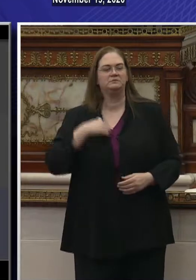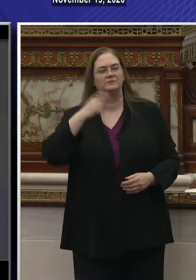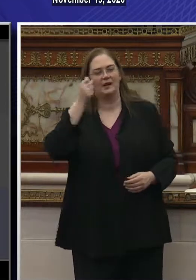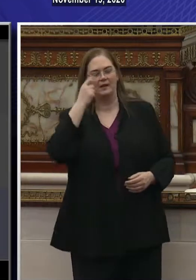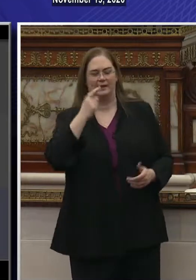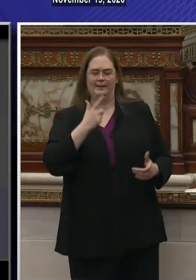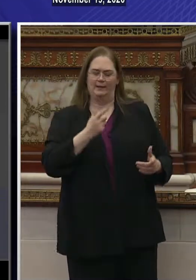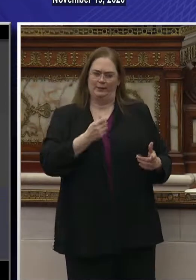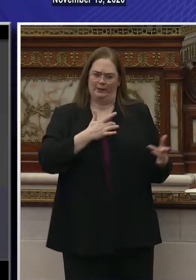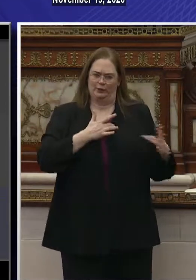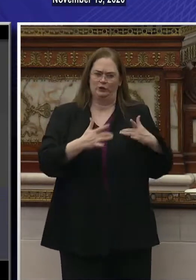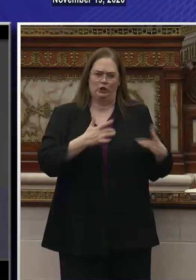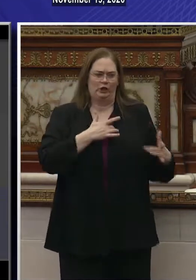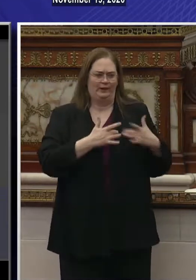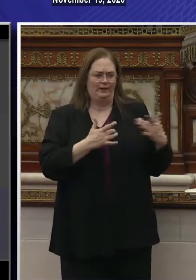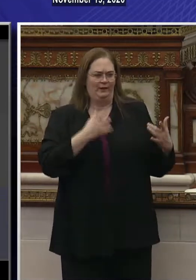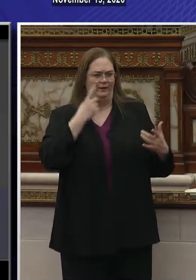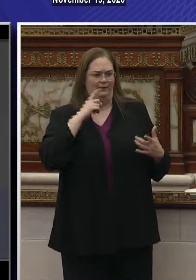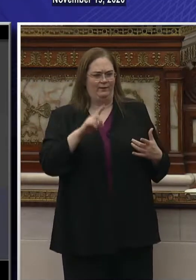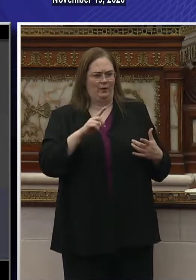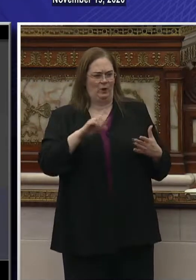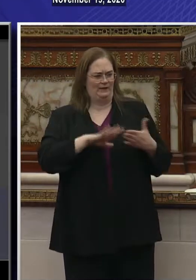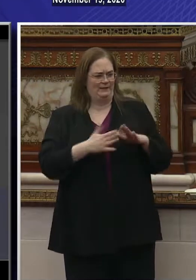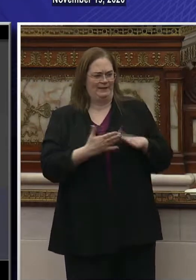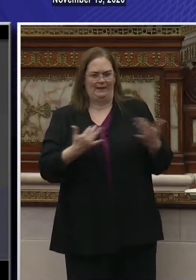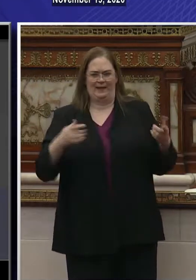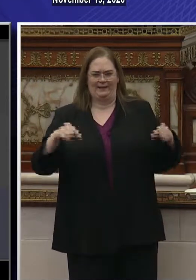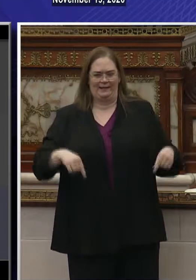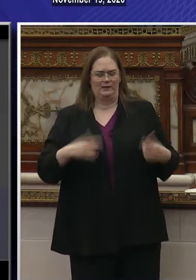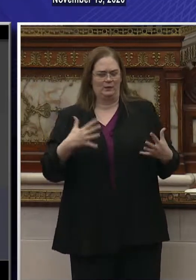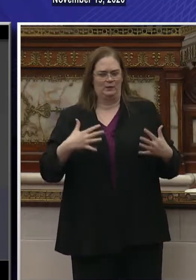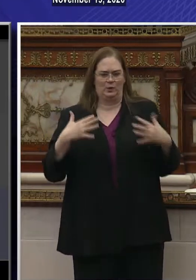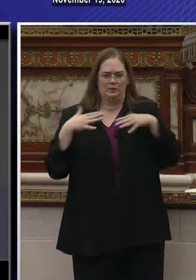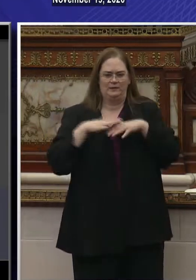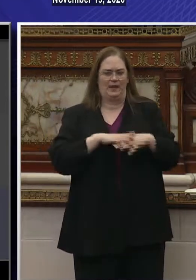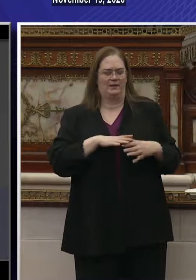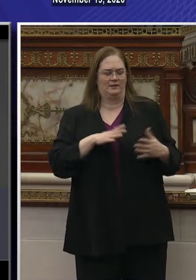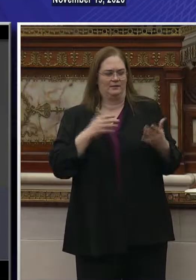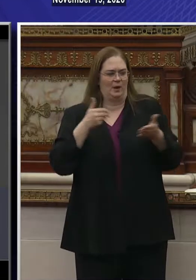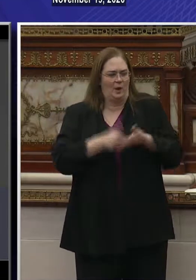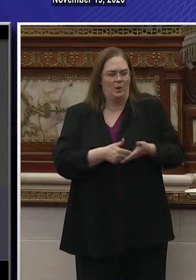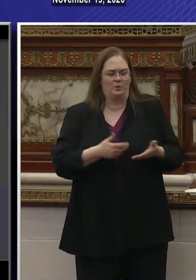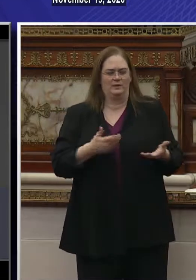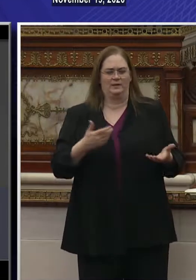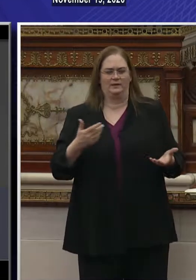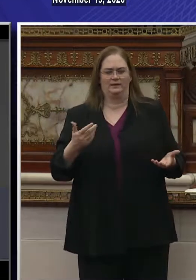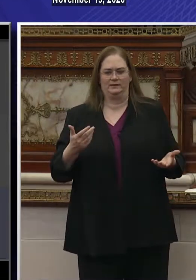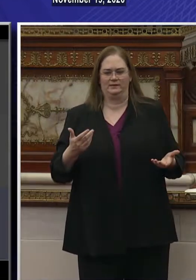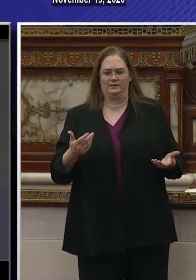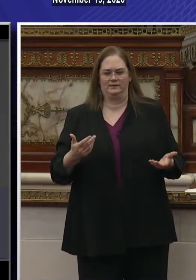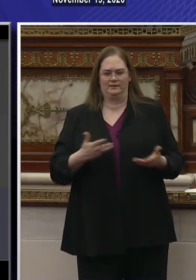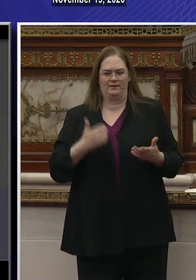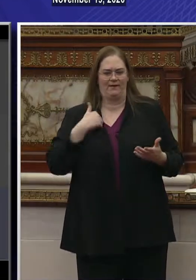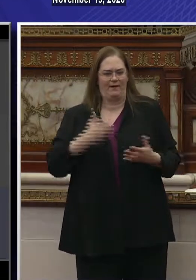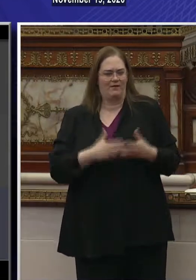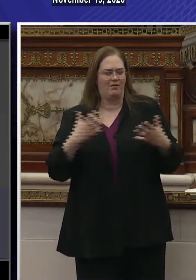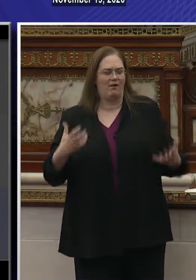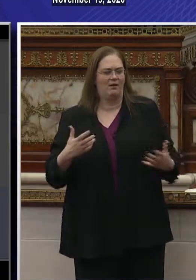little concerning for an urban city like this that is so dense and close together and, has a lot